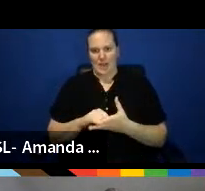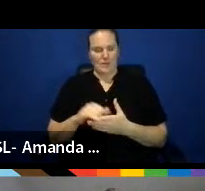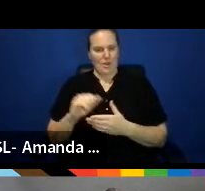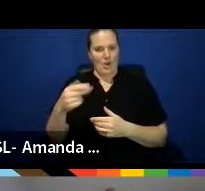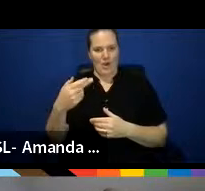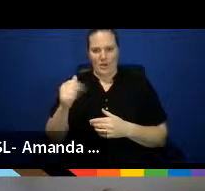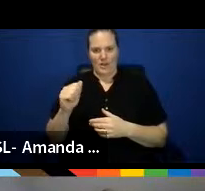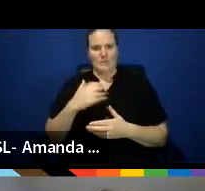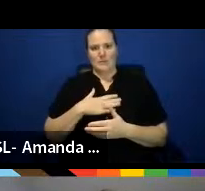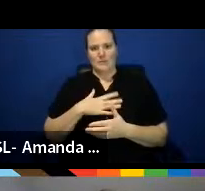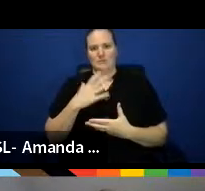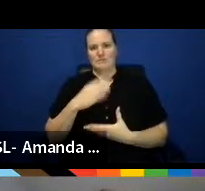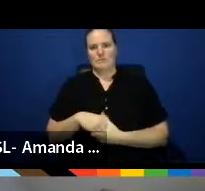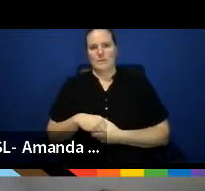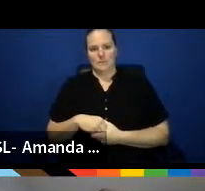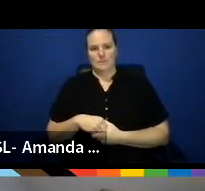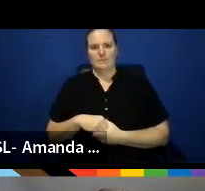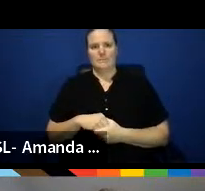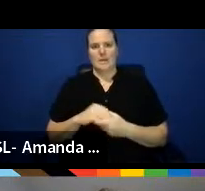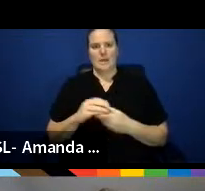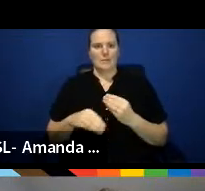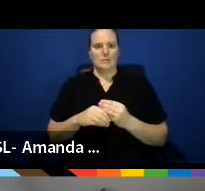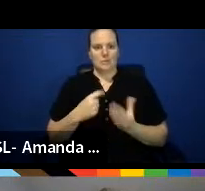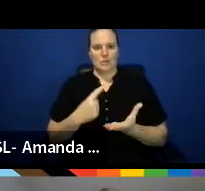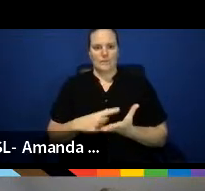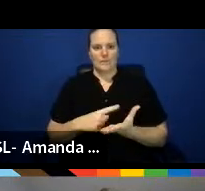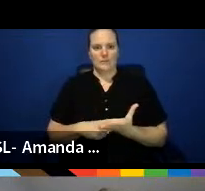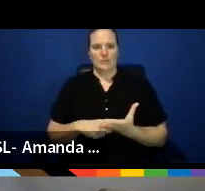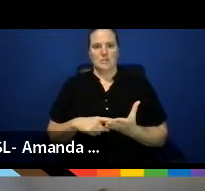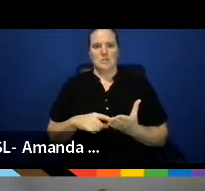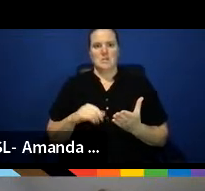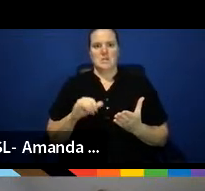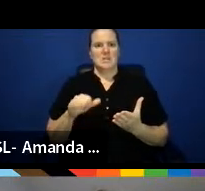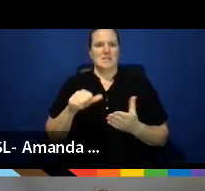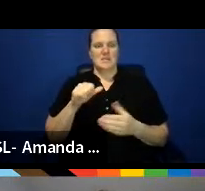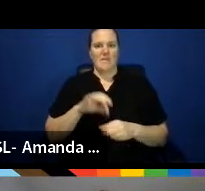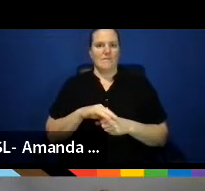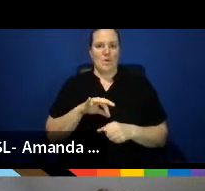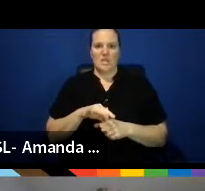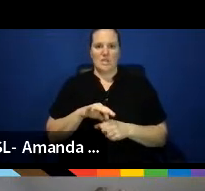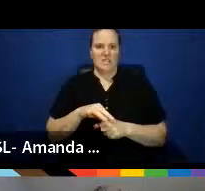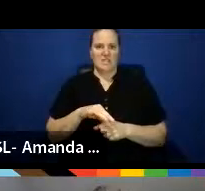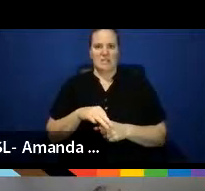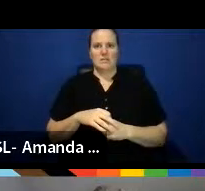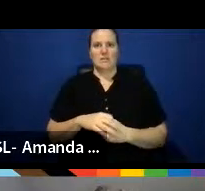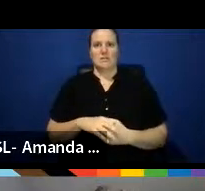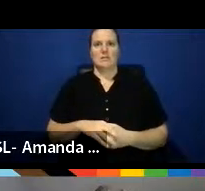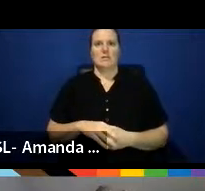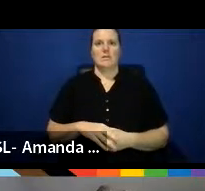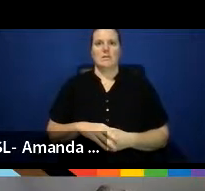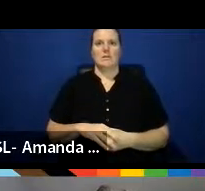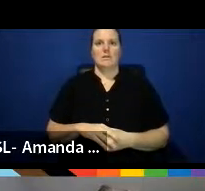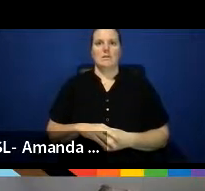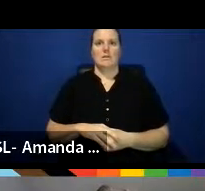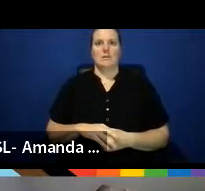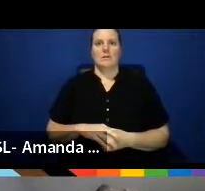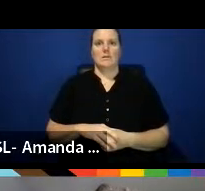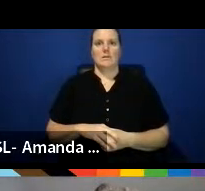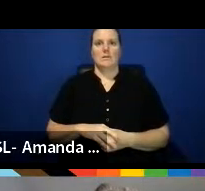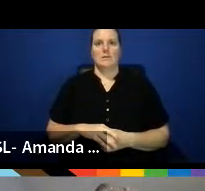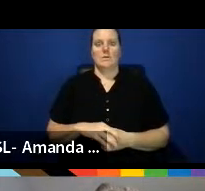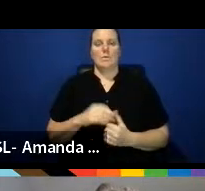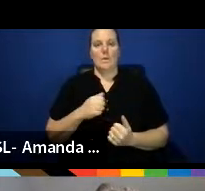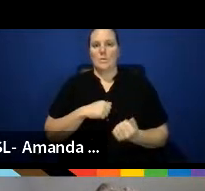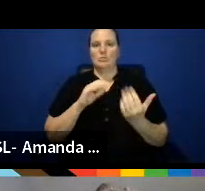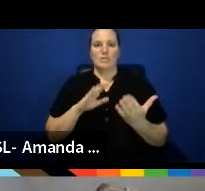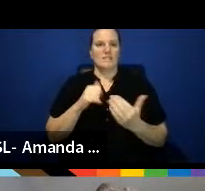jump in if there's extra, conversation. This is not a voting, so we're going to